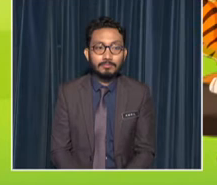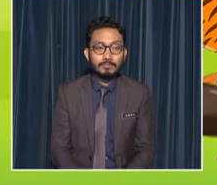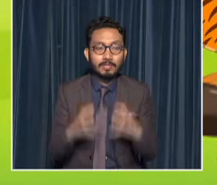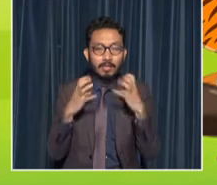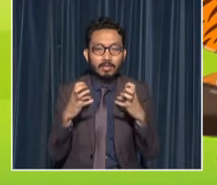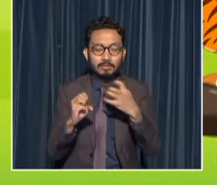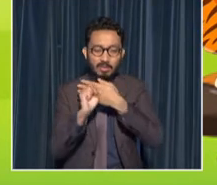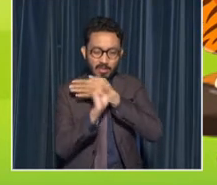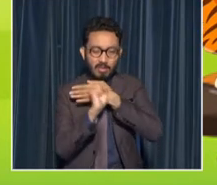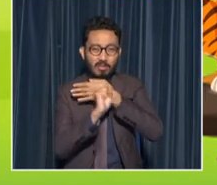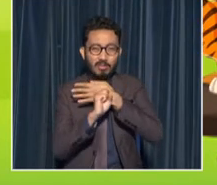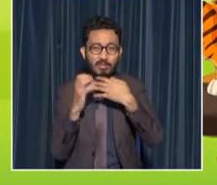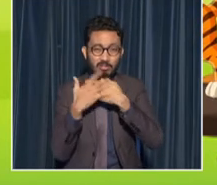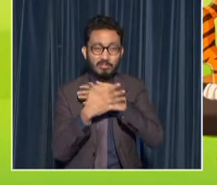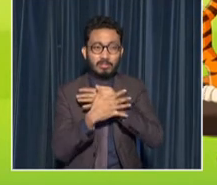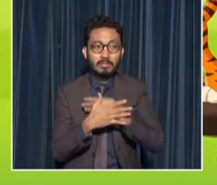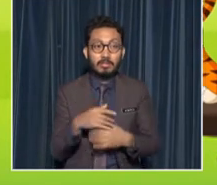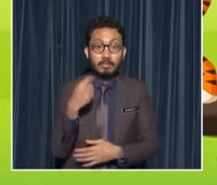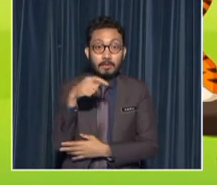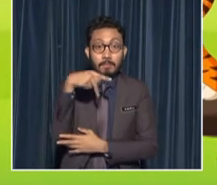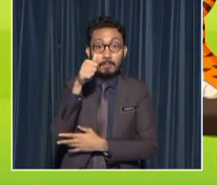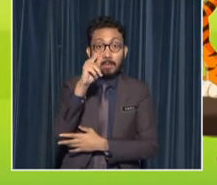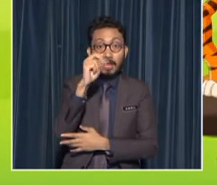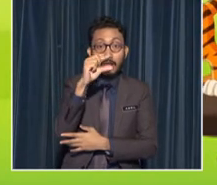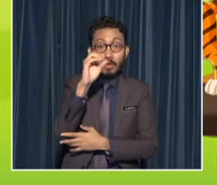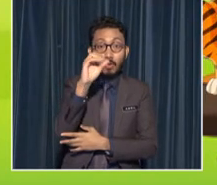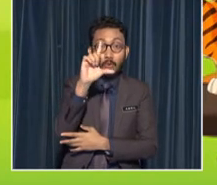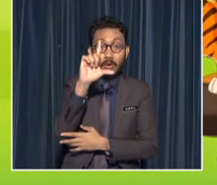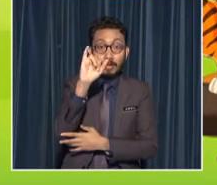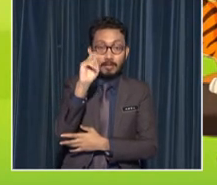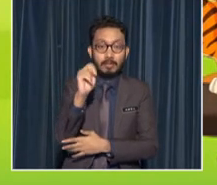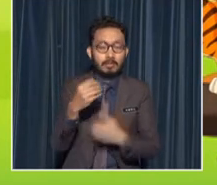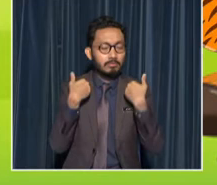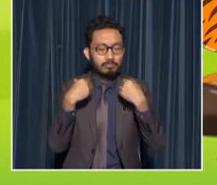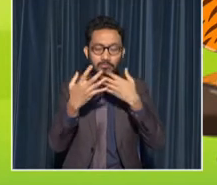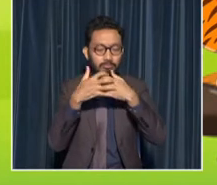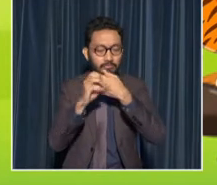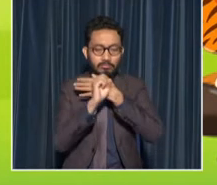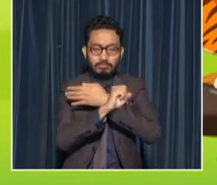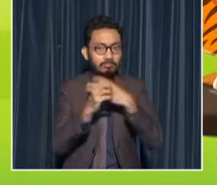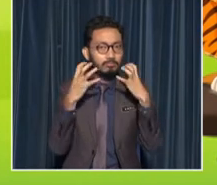Hard scale. The pangolin has hard scale.